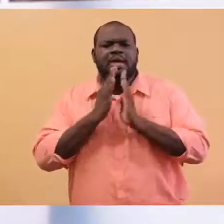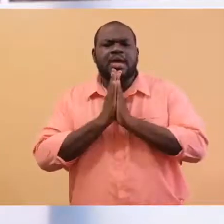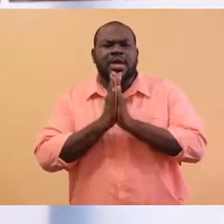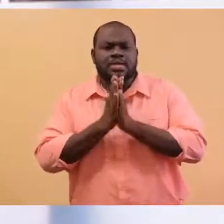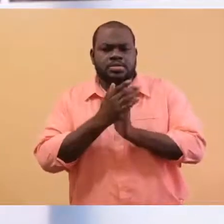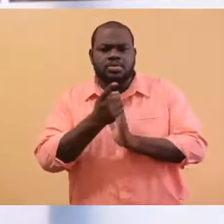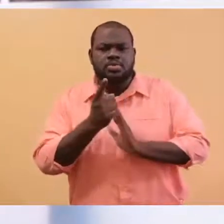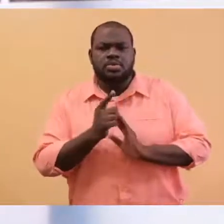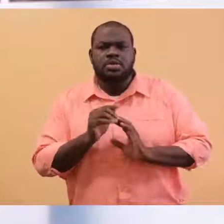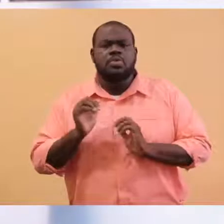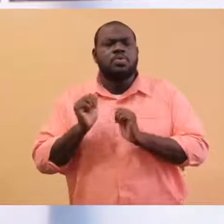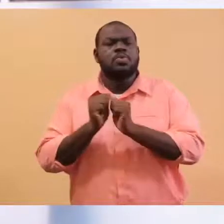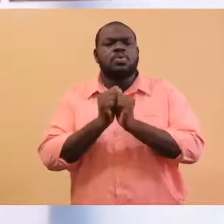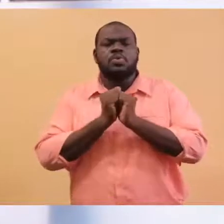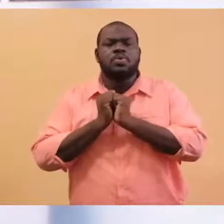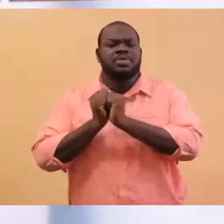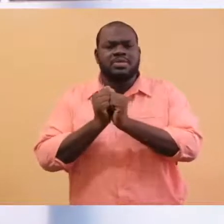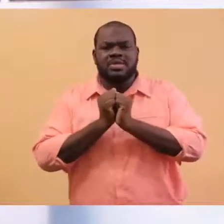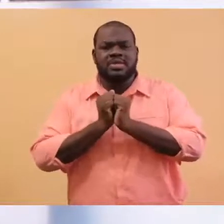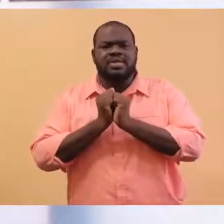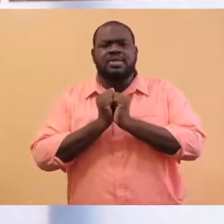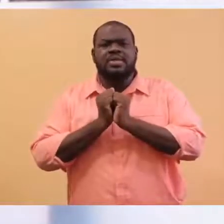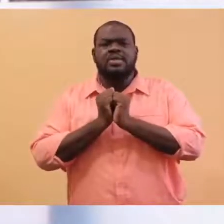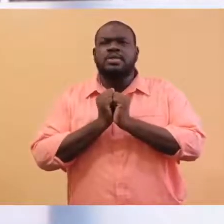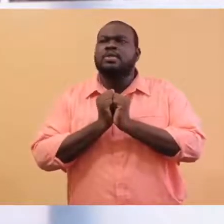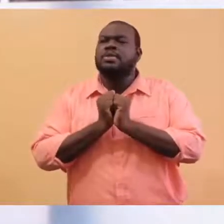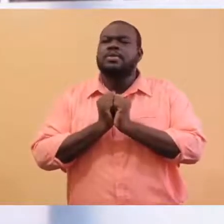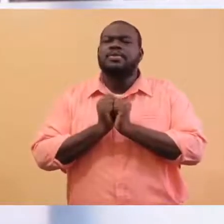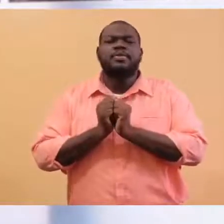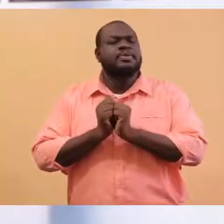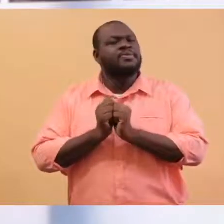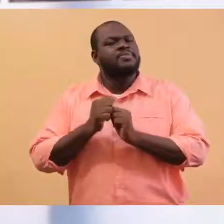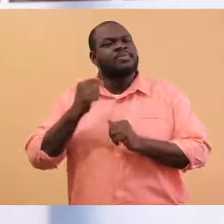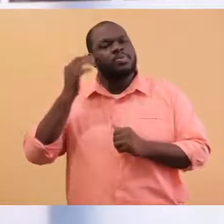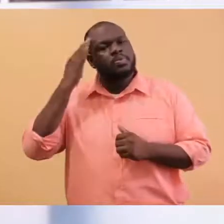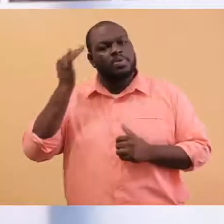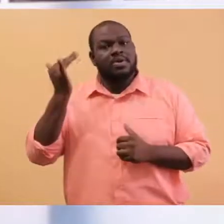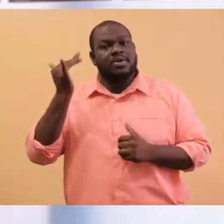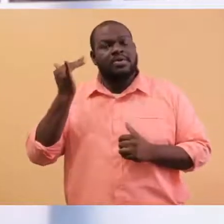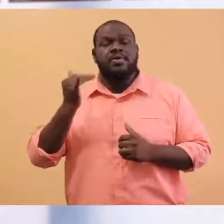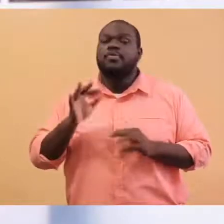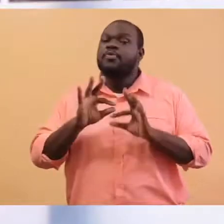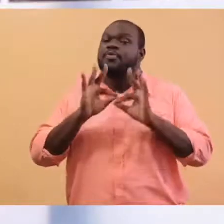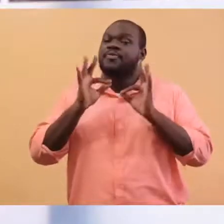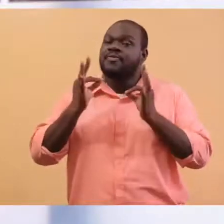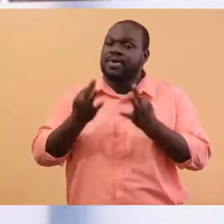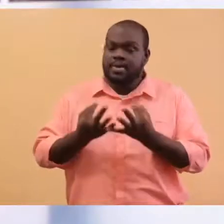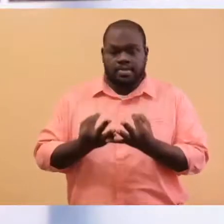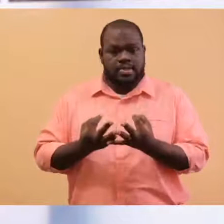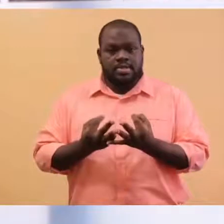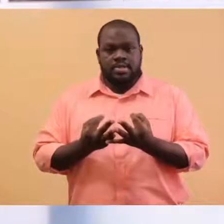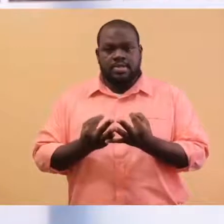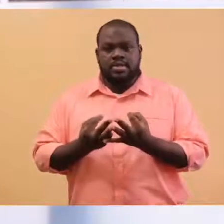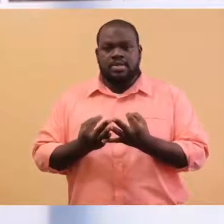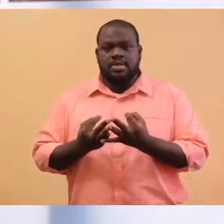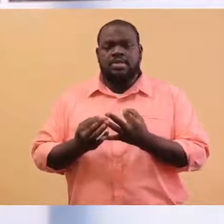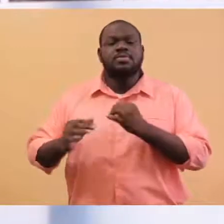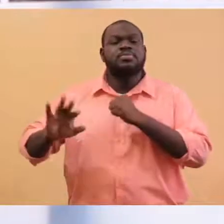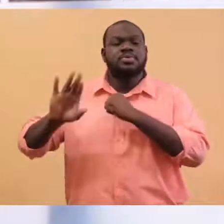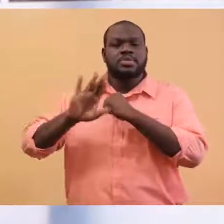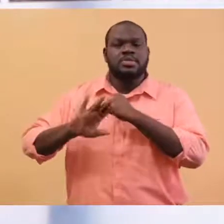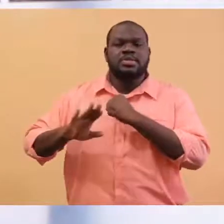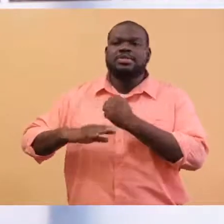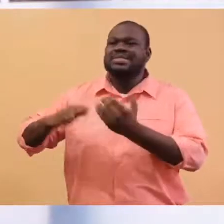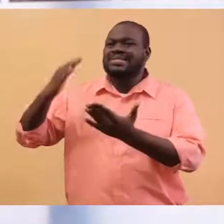that we work collectively in the interest of our family, relatives, to arrest the spread of the disease